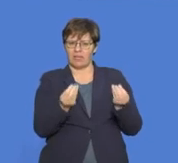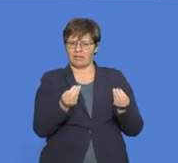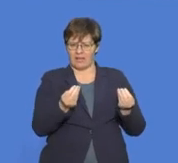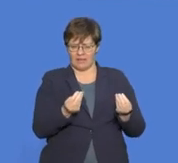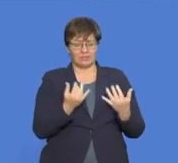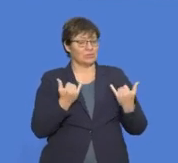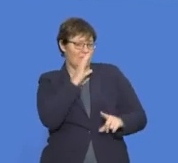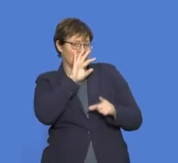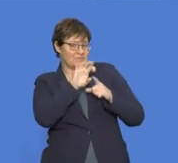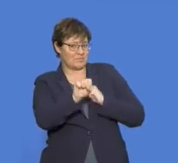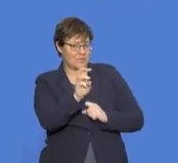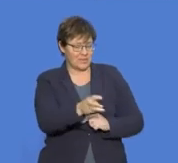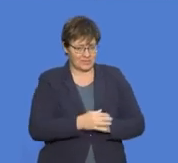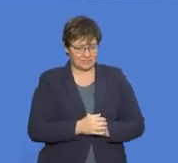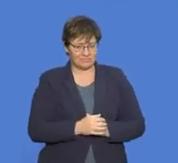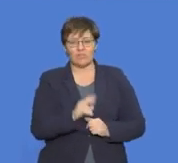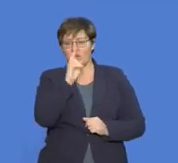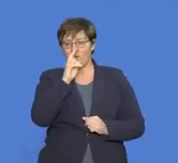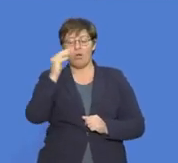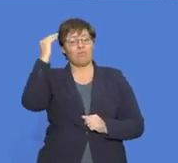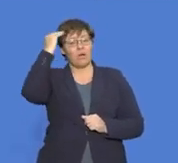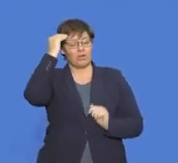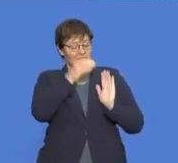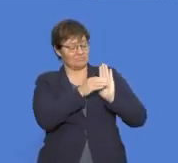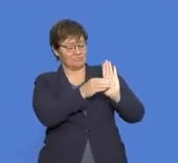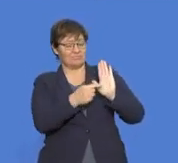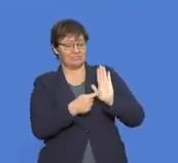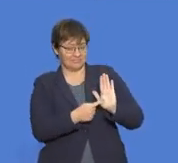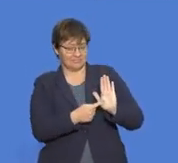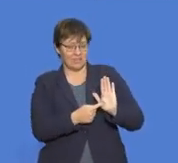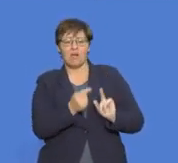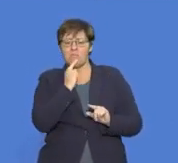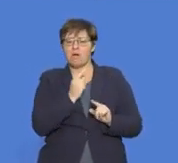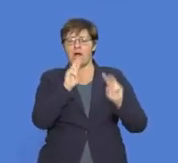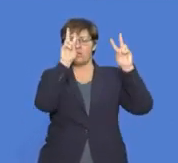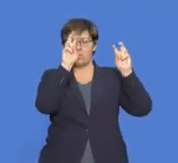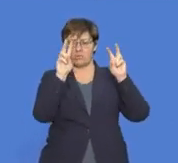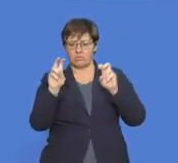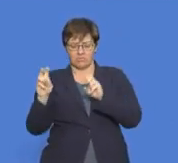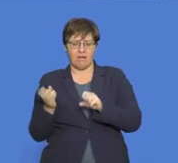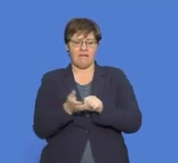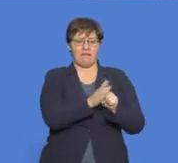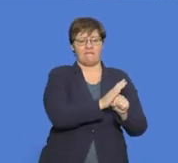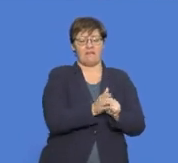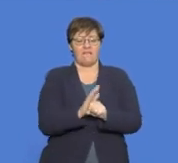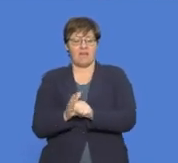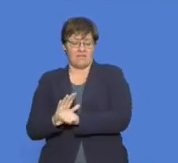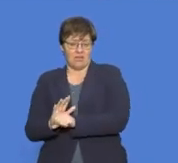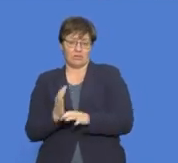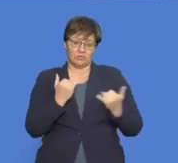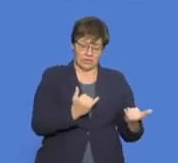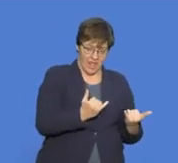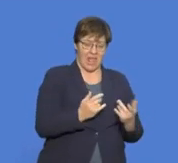Now we're going to look at the concept map of the topics that we will be covering in this lesson and the next lesson.